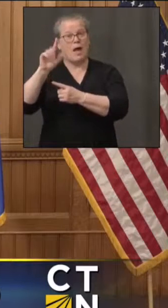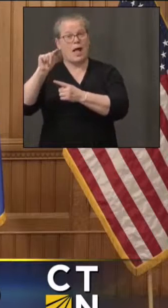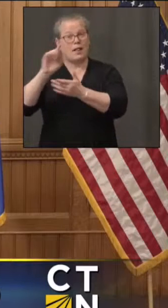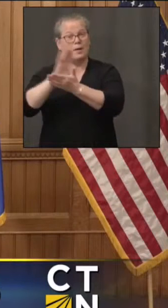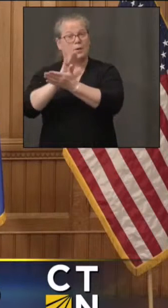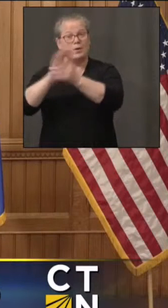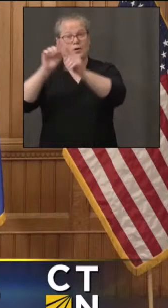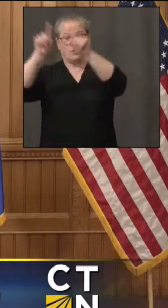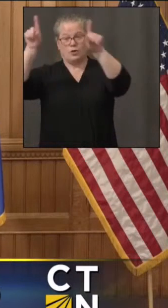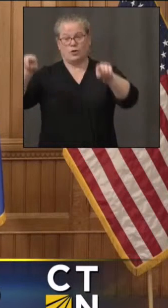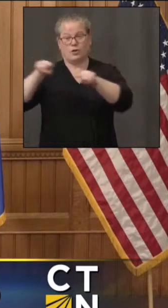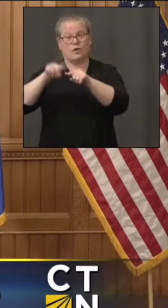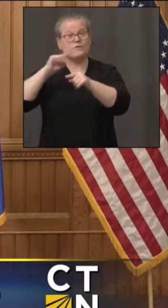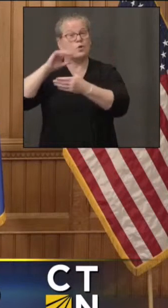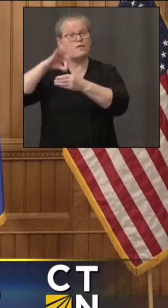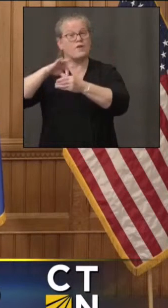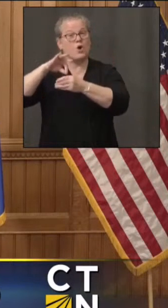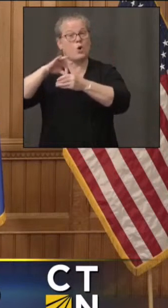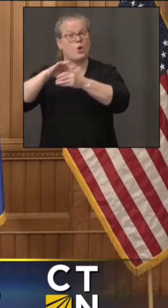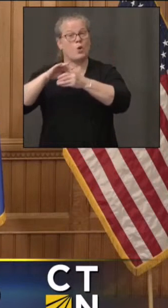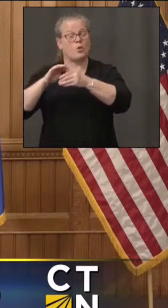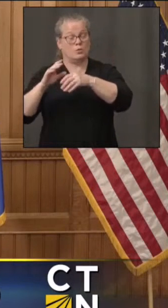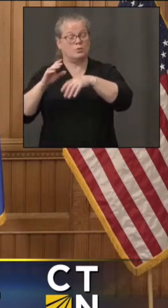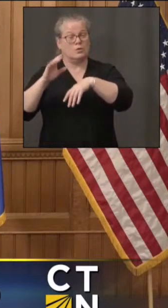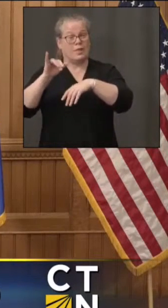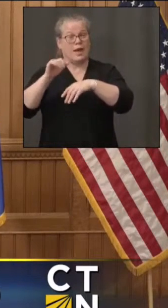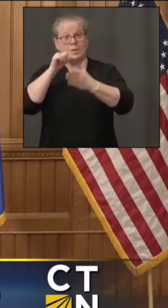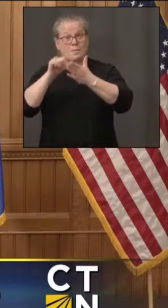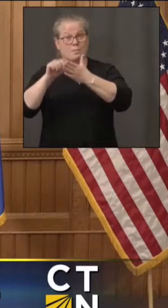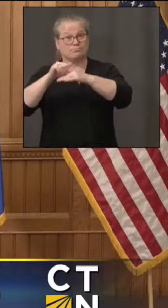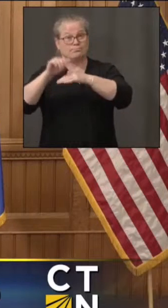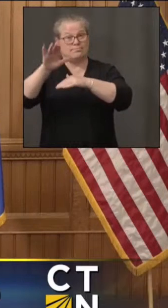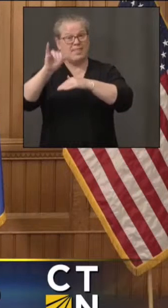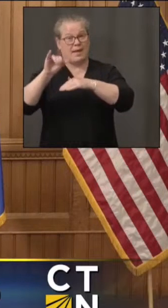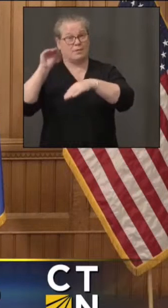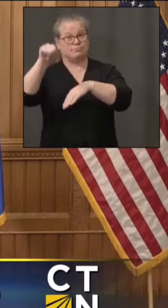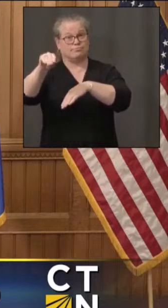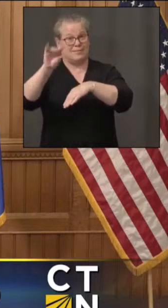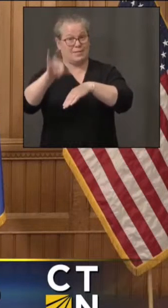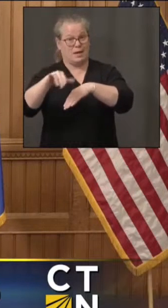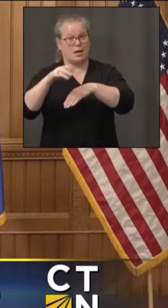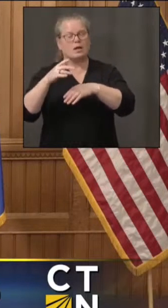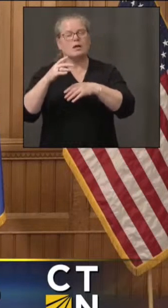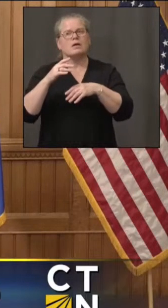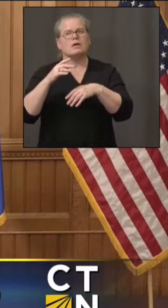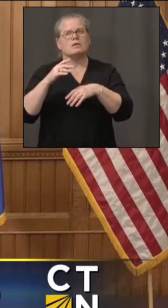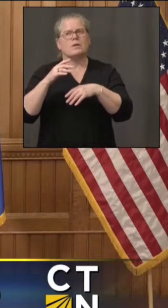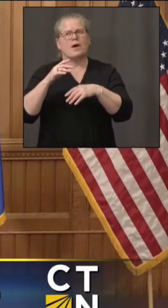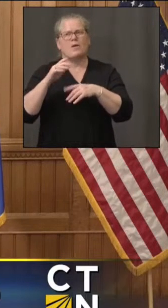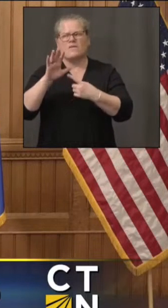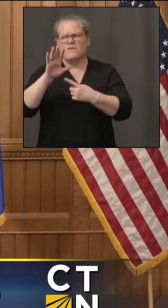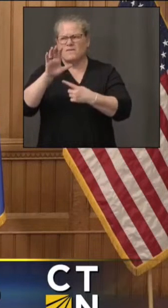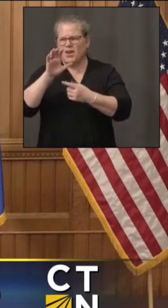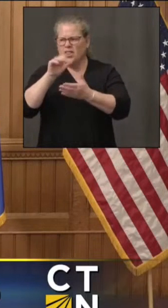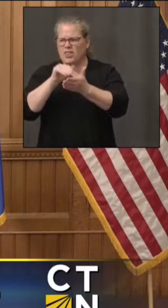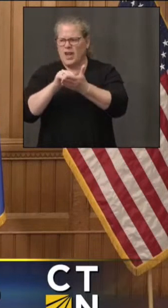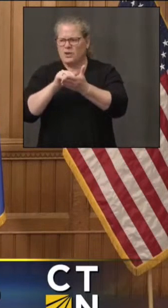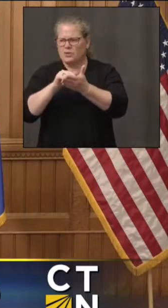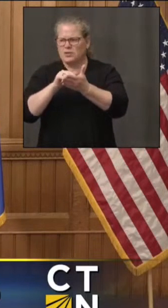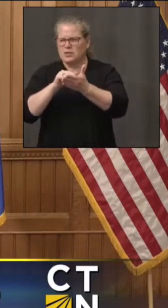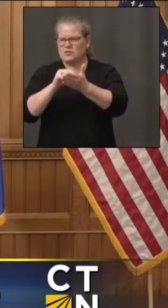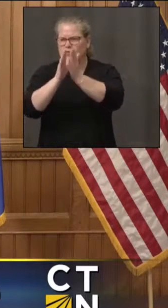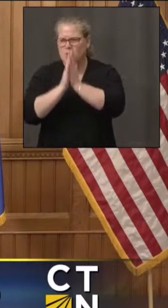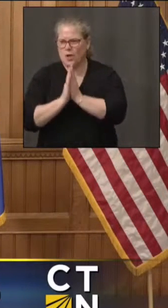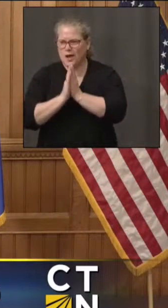163,000 have been returned. What's that sort of tell you about people's interest in voting and in